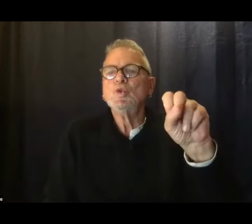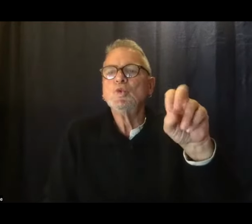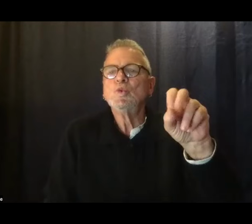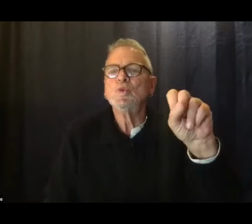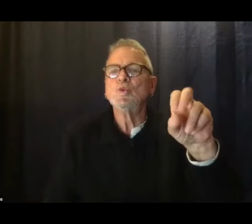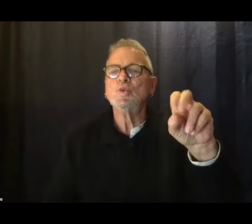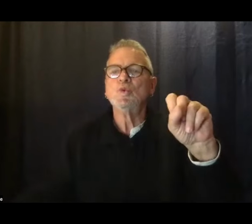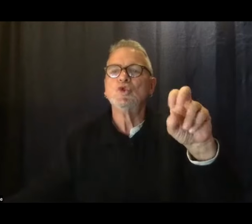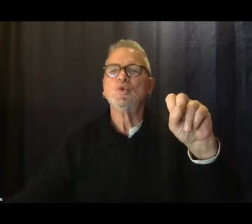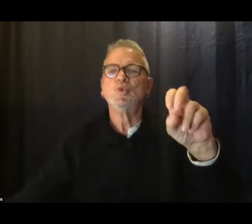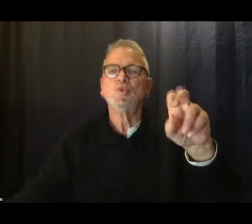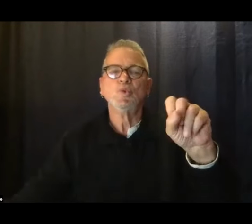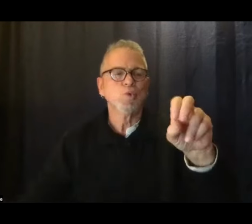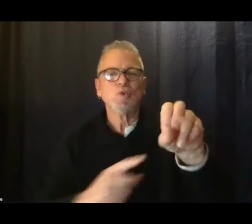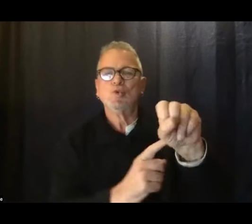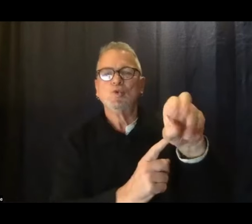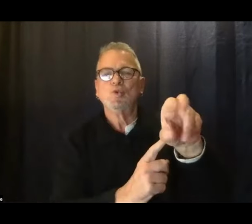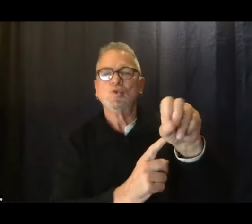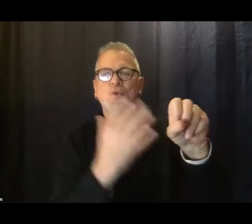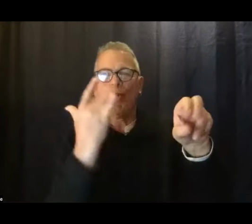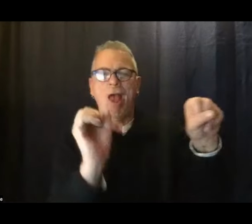easy. Soon,